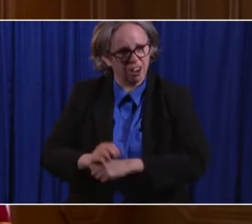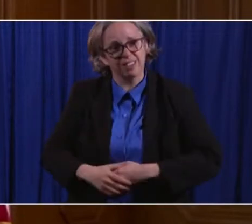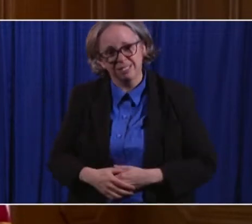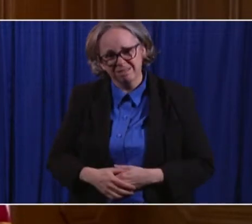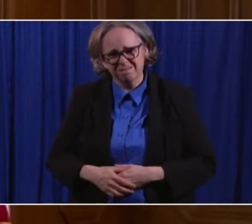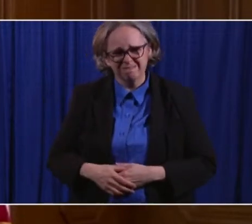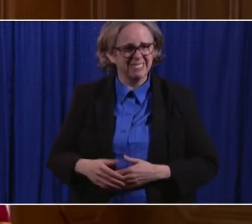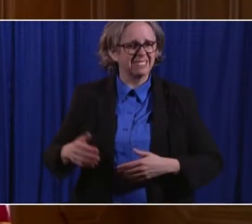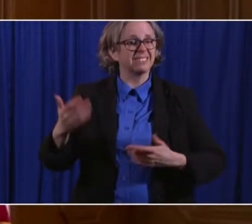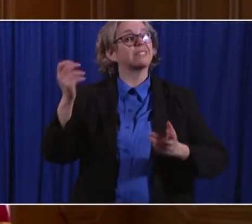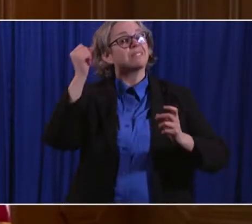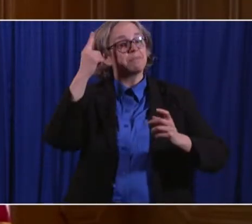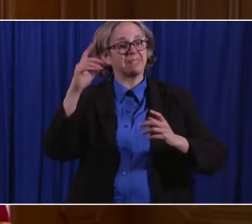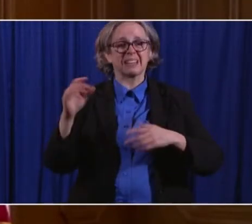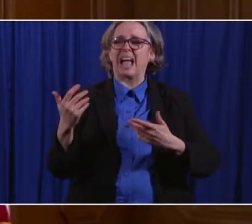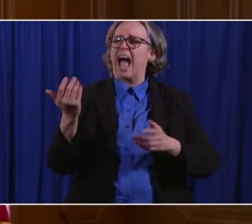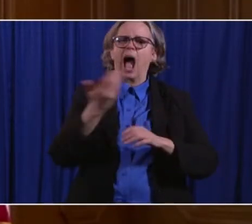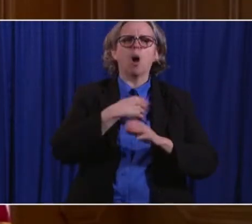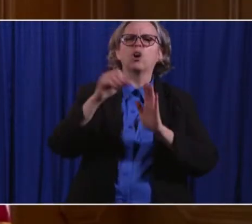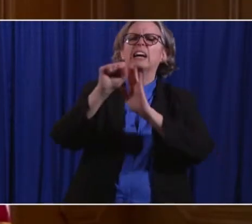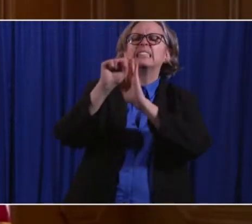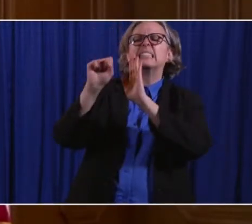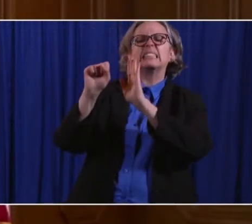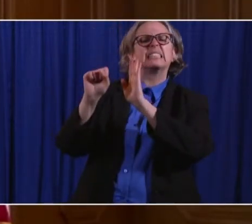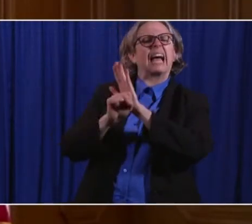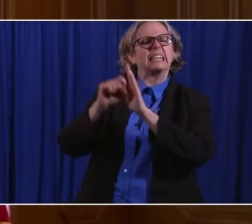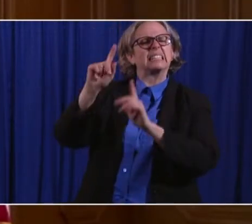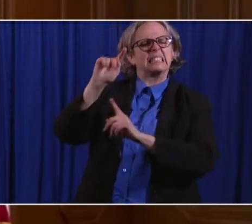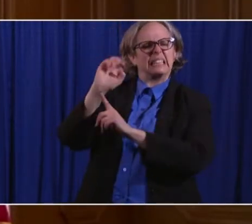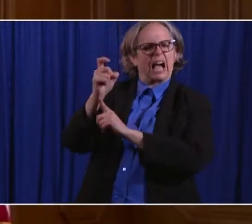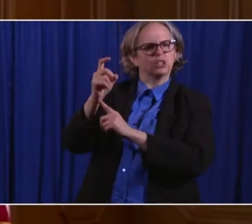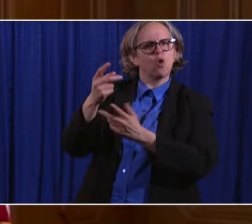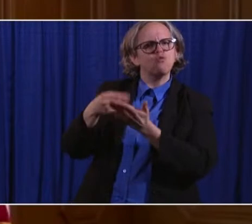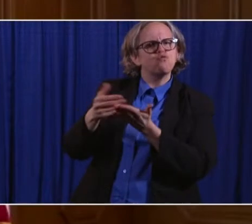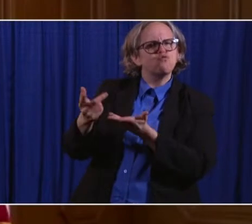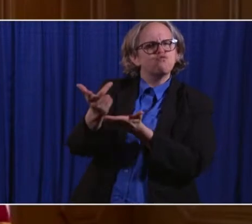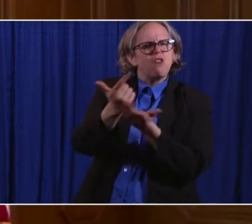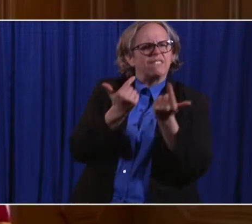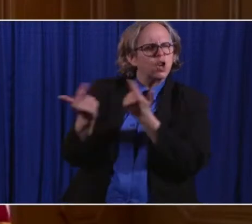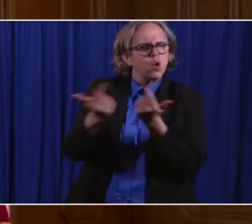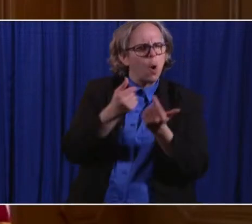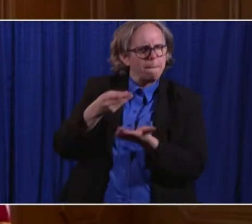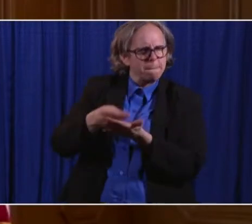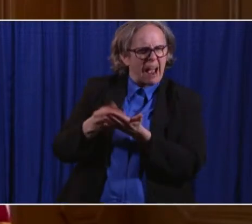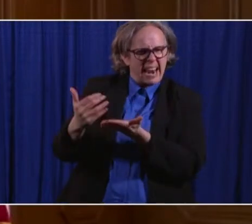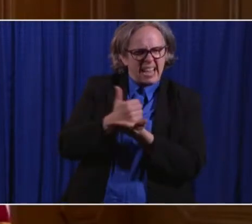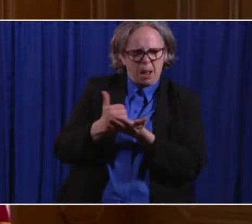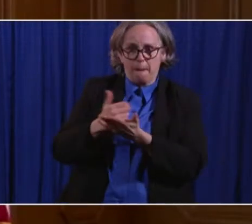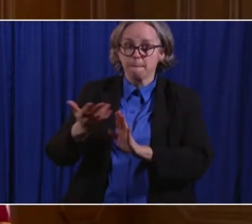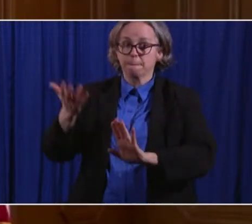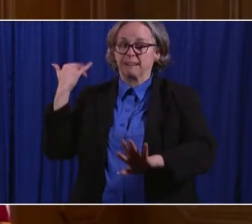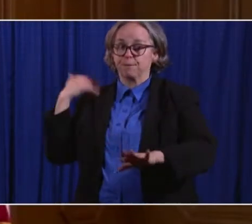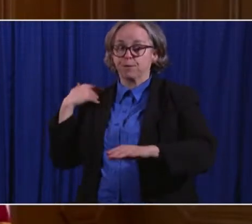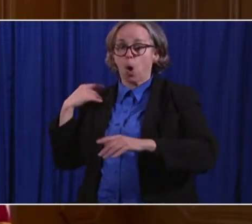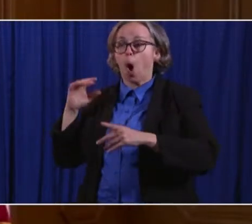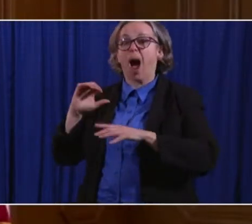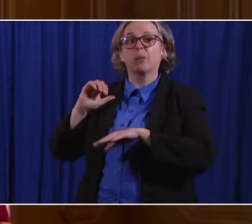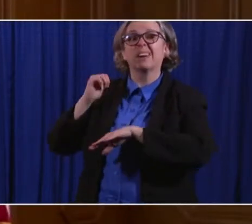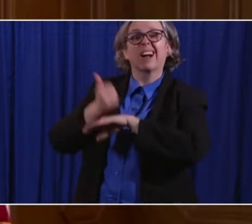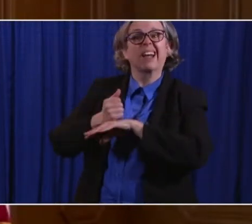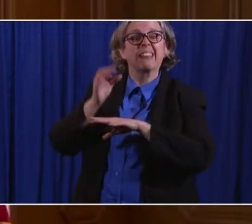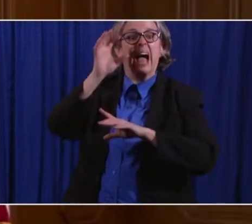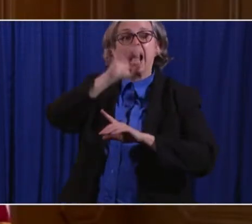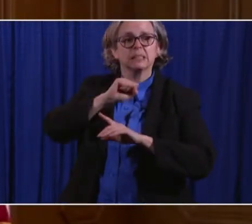revenues exceeded the monthly estimate by $41 million, or 2.6%, and